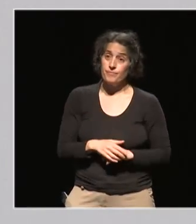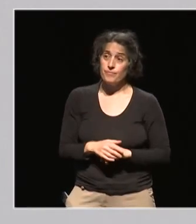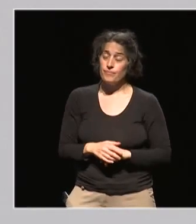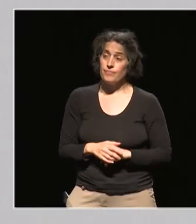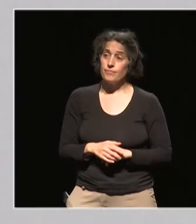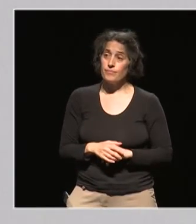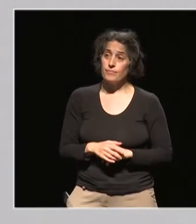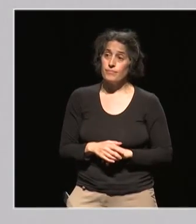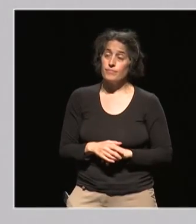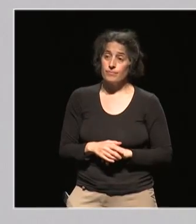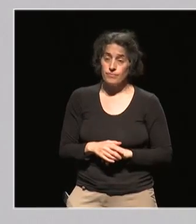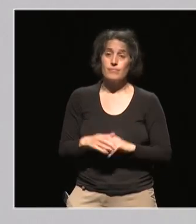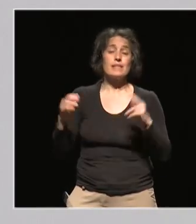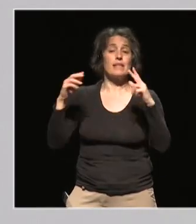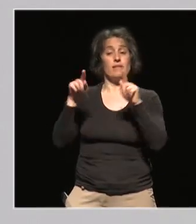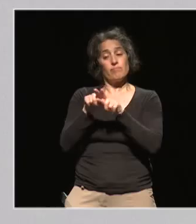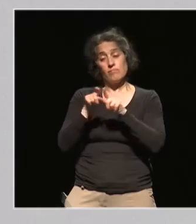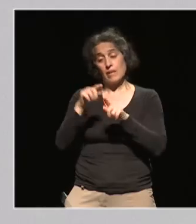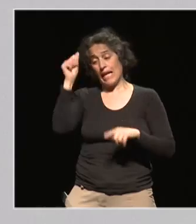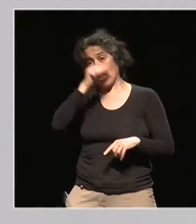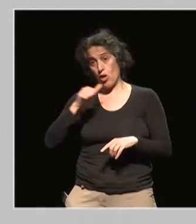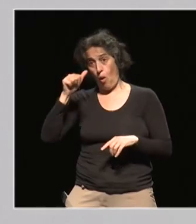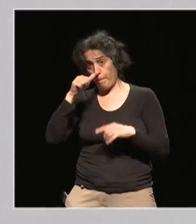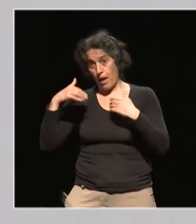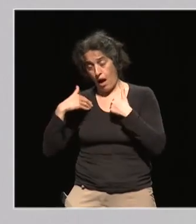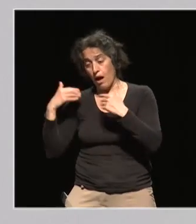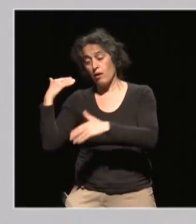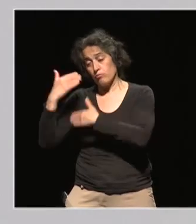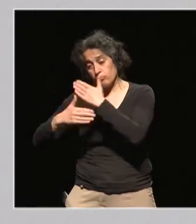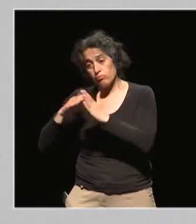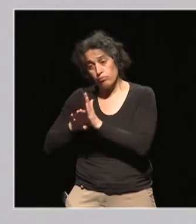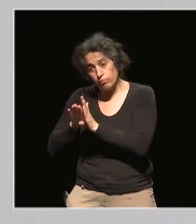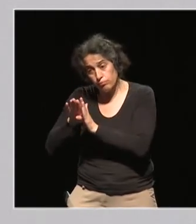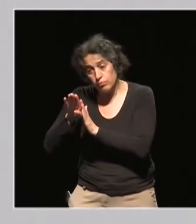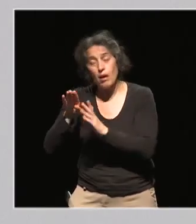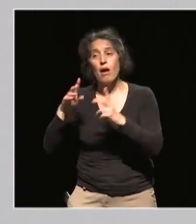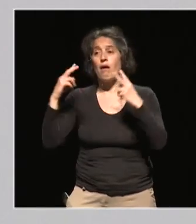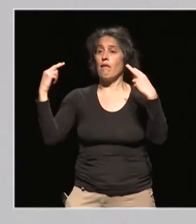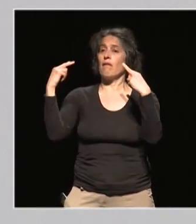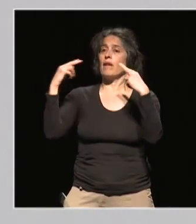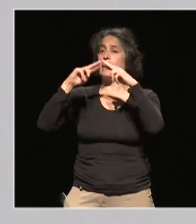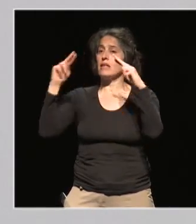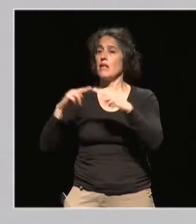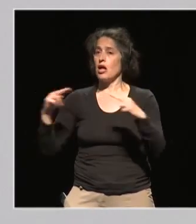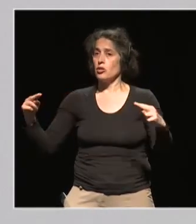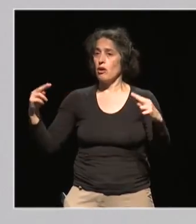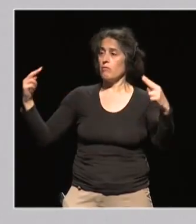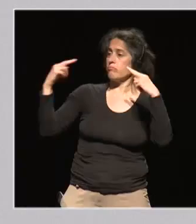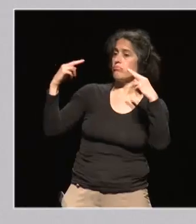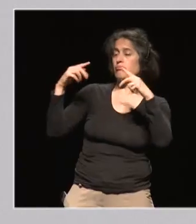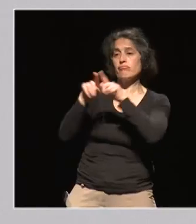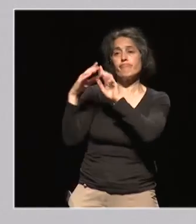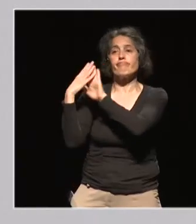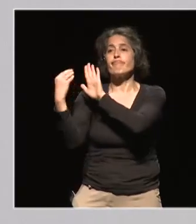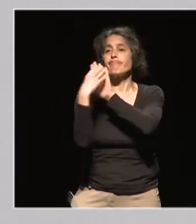the international community could be also in line to fill the gap we have. This is how we're trying to address these issues. And